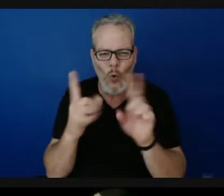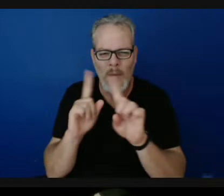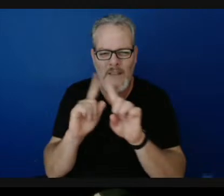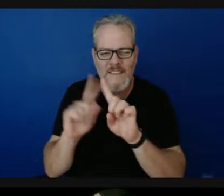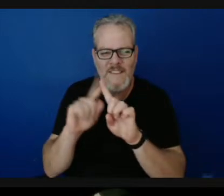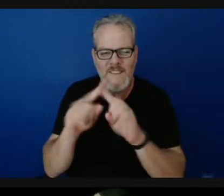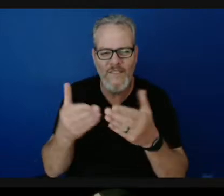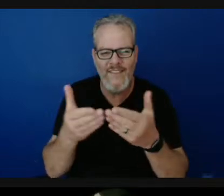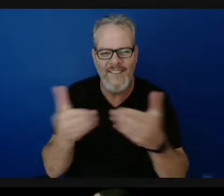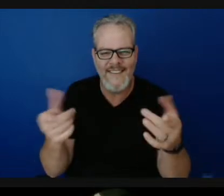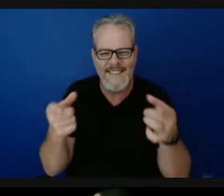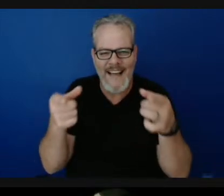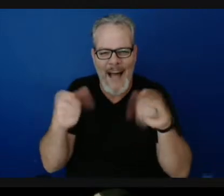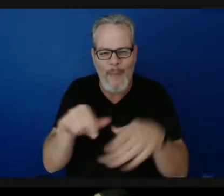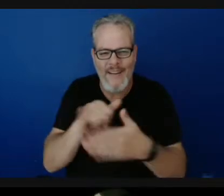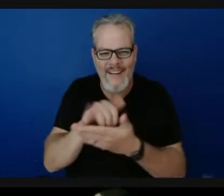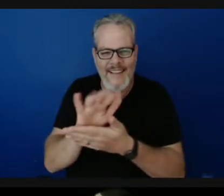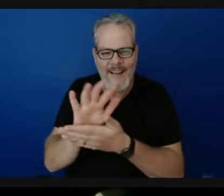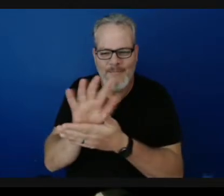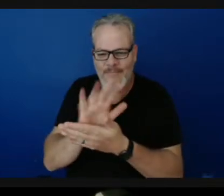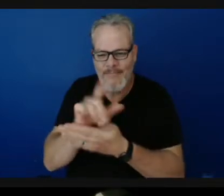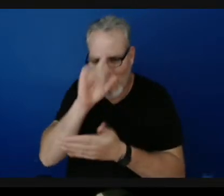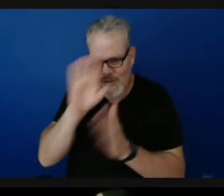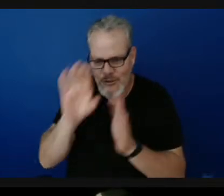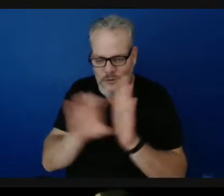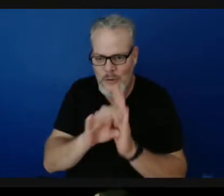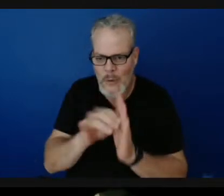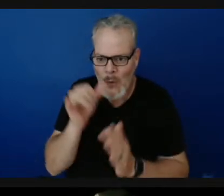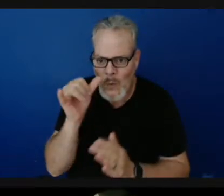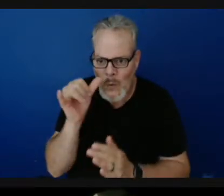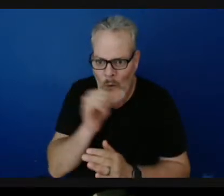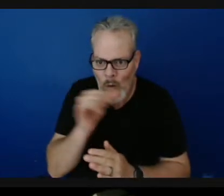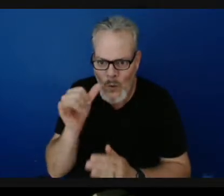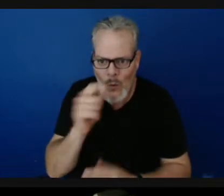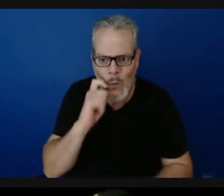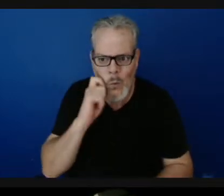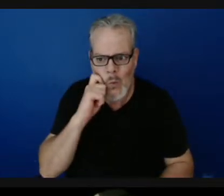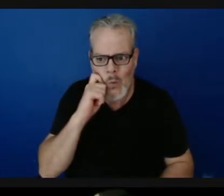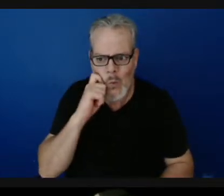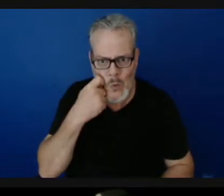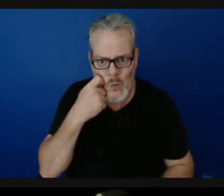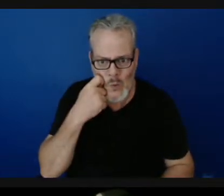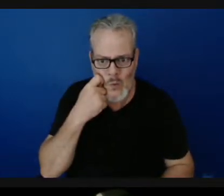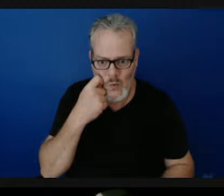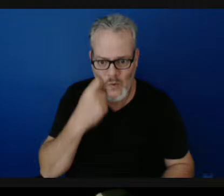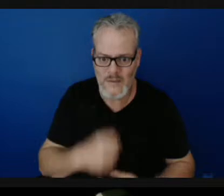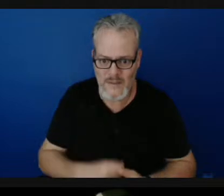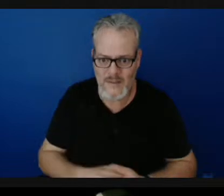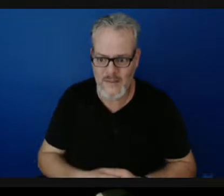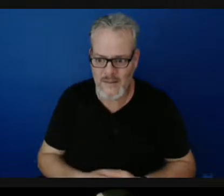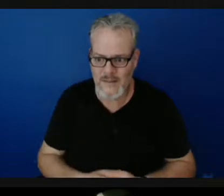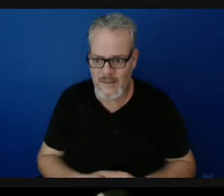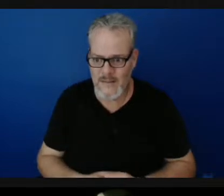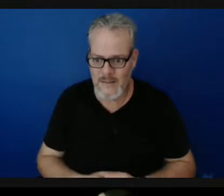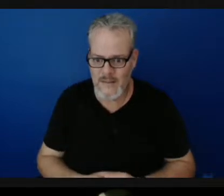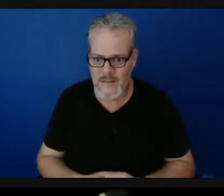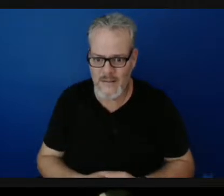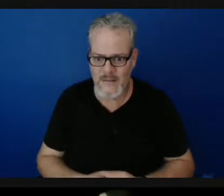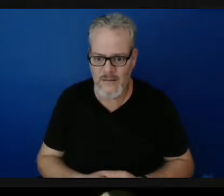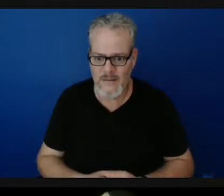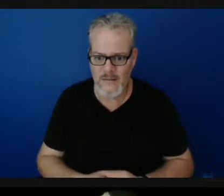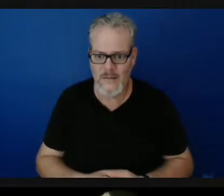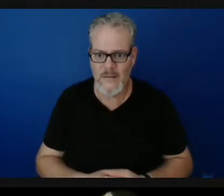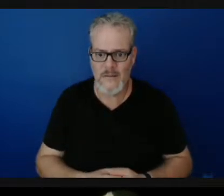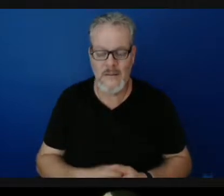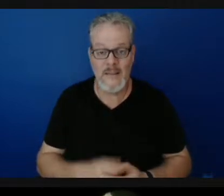Yeah. No way. Yeah. It's pretty cool. For it not to be a composite. Yeah. For it just to be, he was out